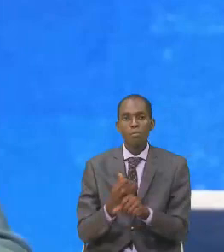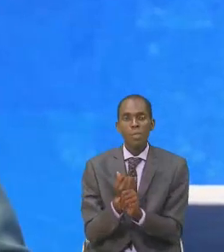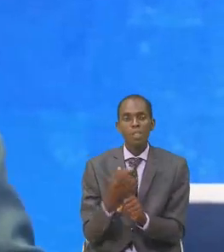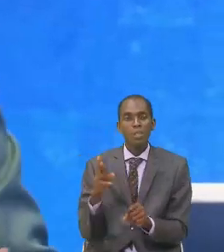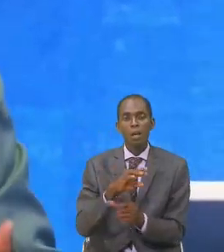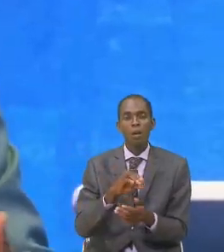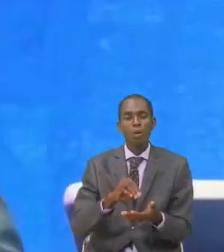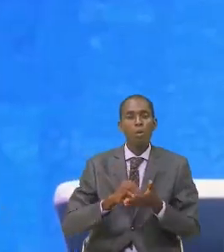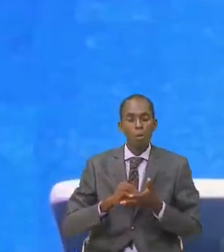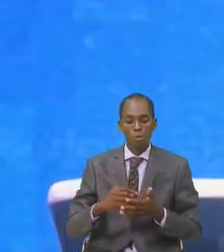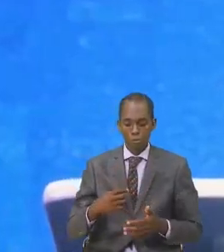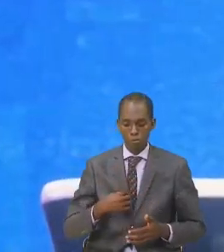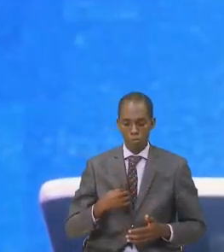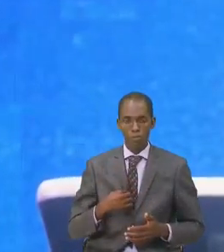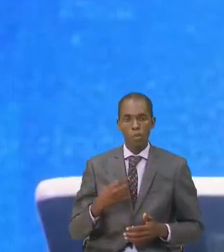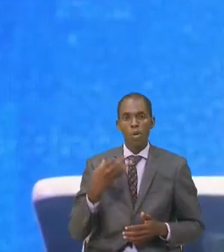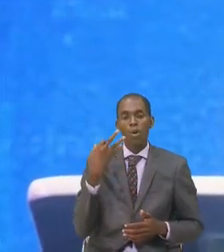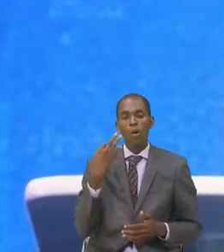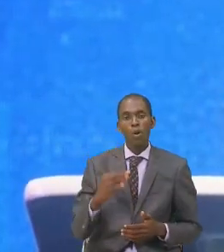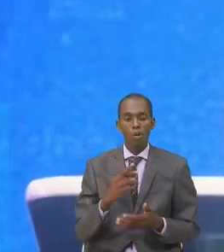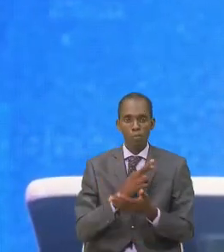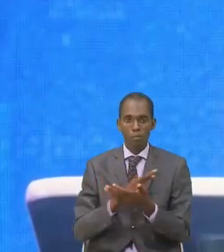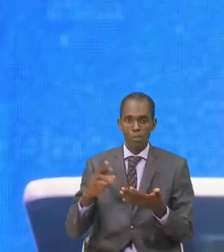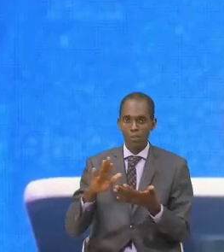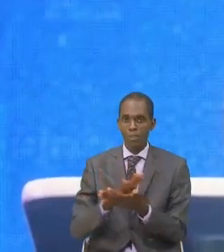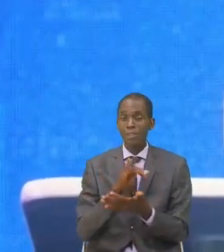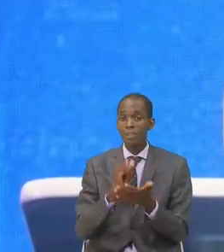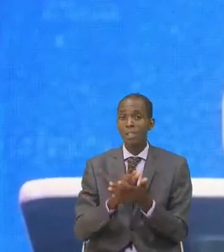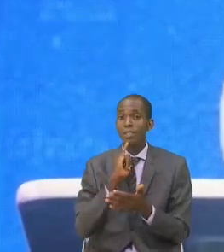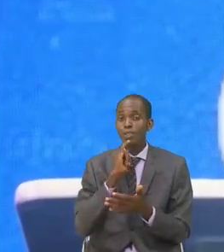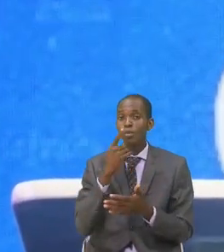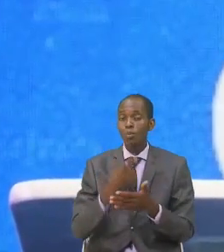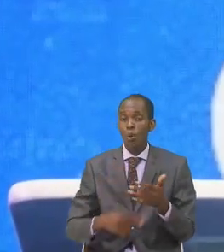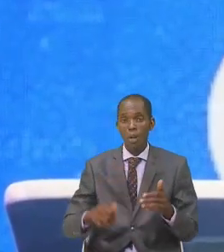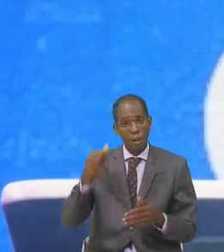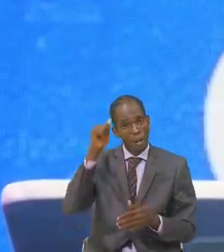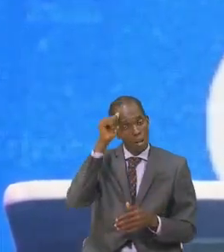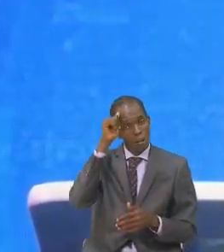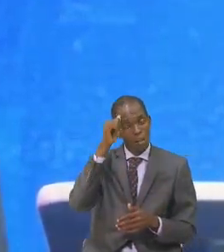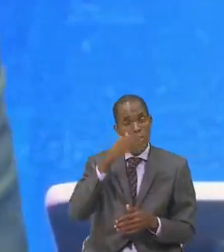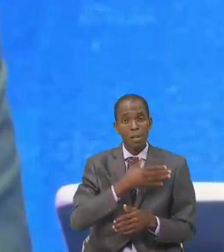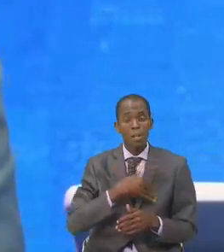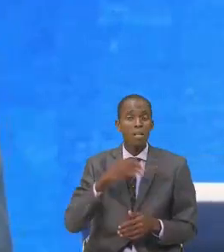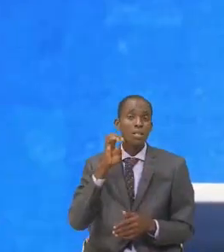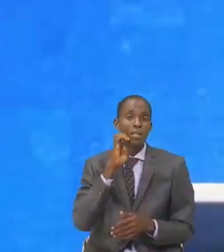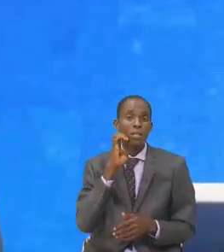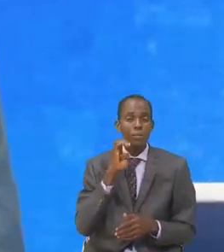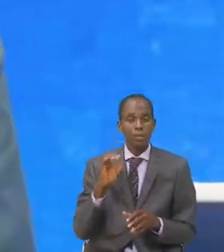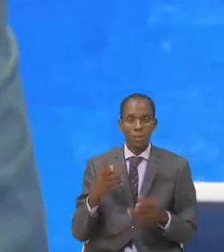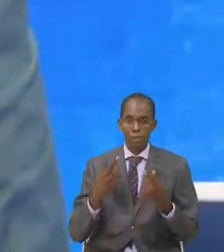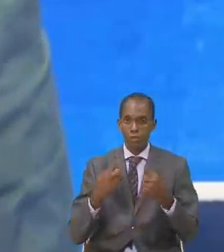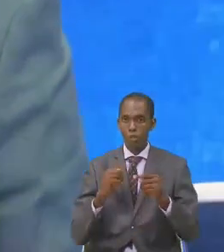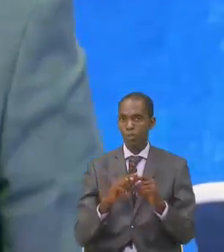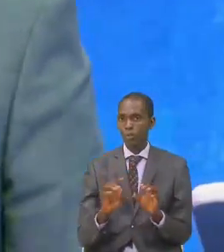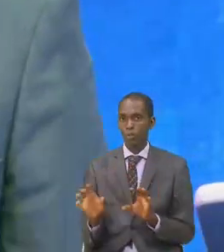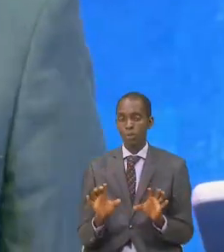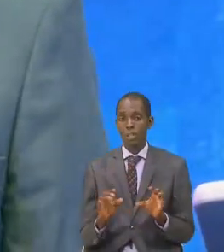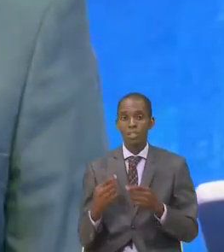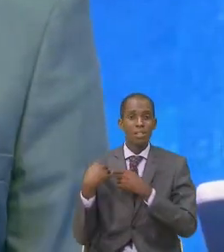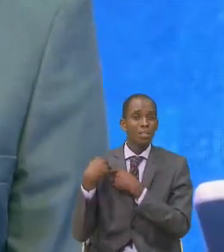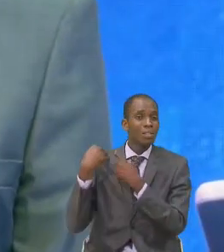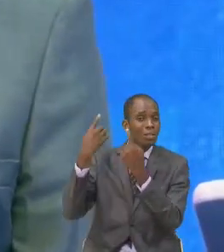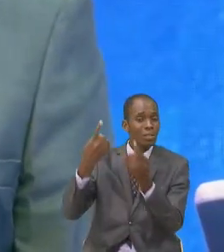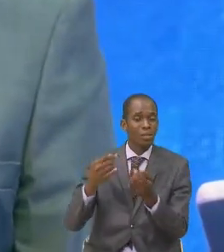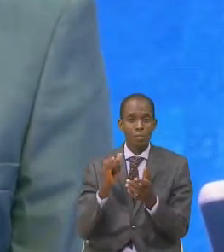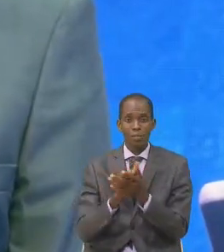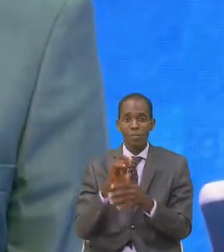sew their own garment of holiness, righteousness. That's what Adam and Eve